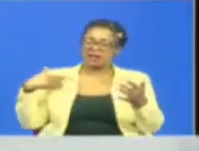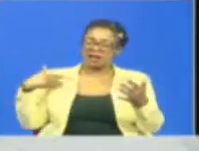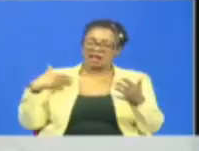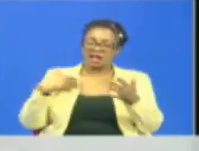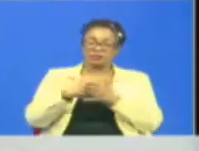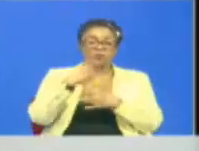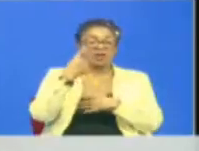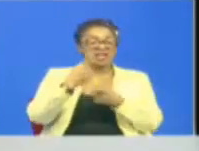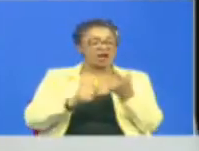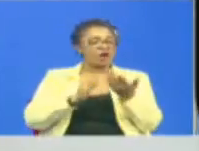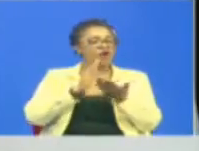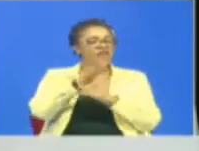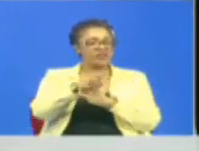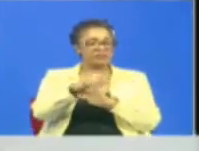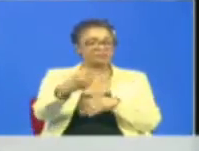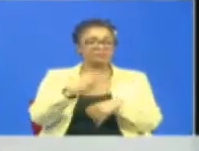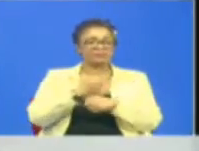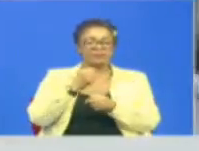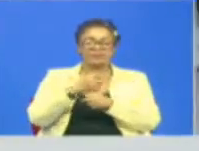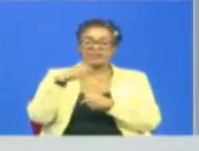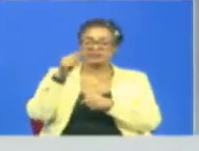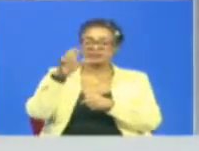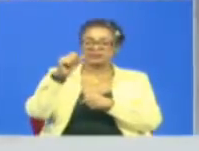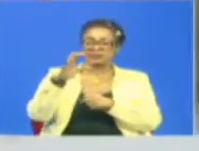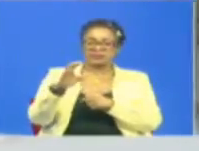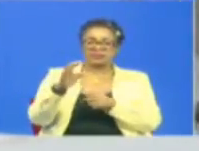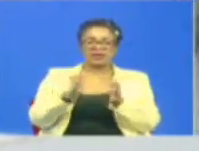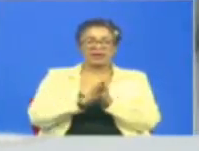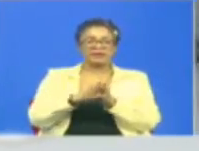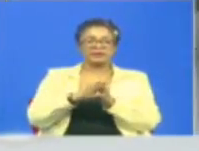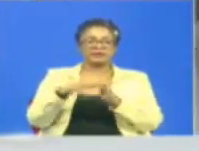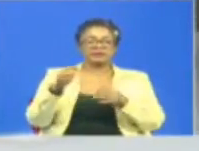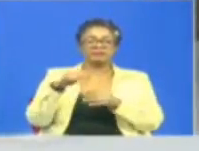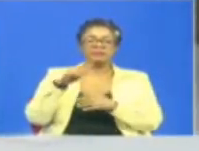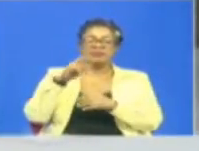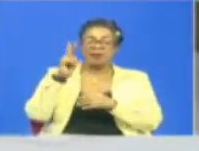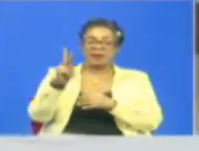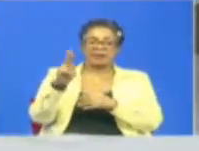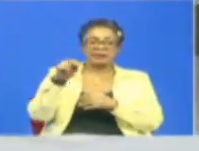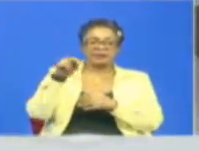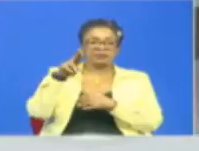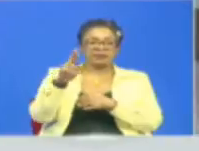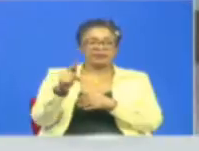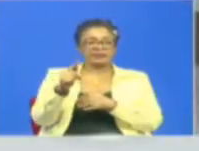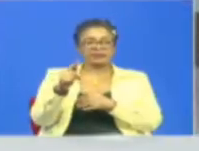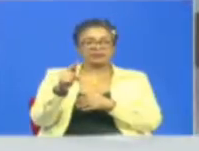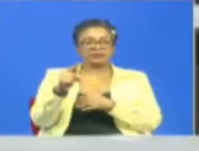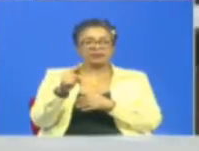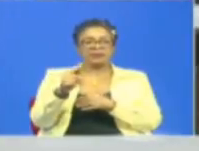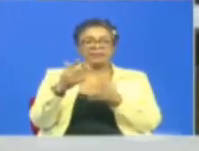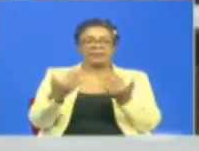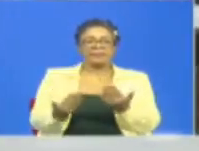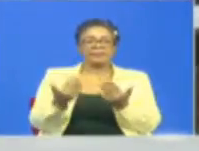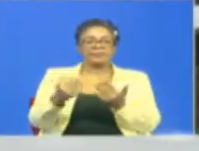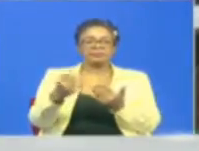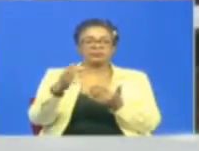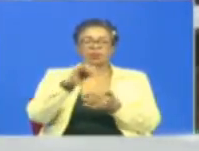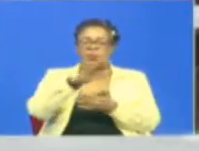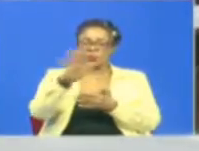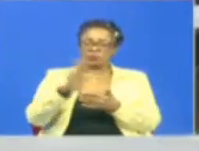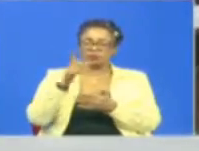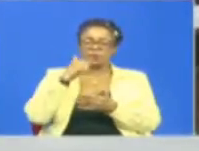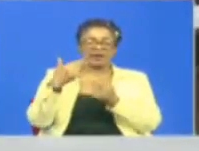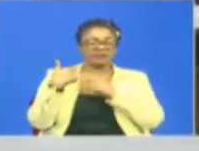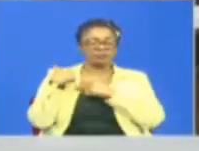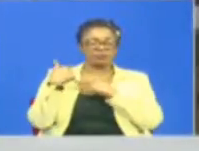pitting the Teachers Service Commission on one hand and the Kenya National Union of Teachers on the other. In the middle are the men and women charged with the responsibility